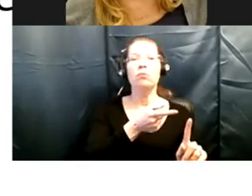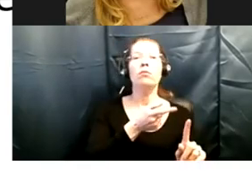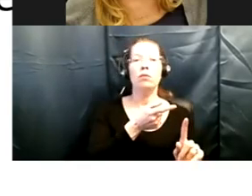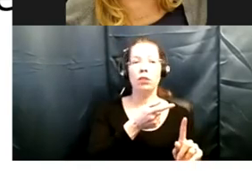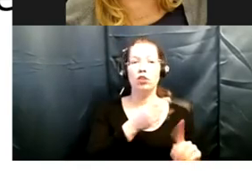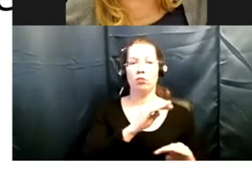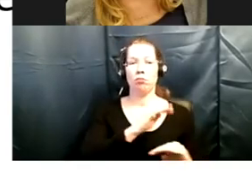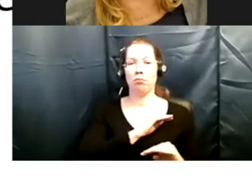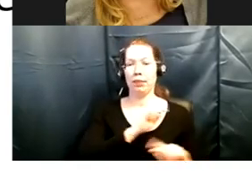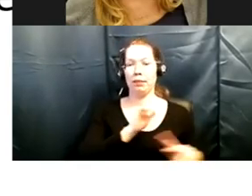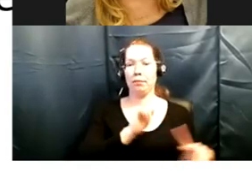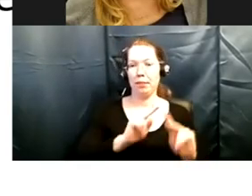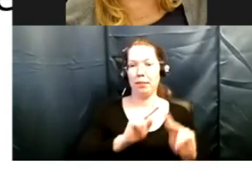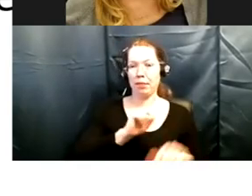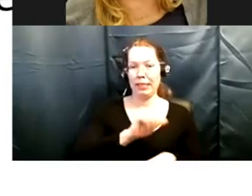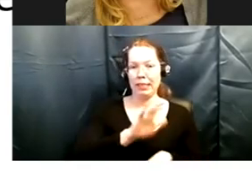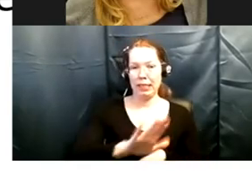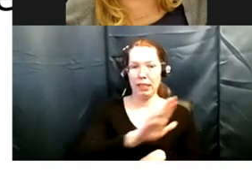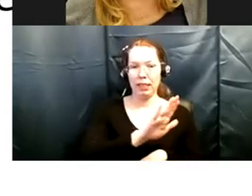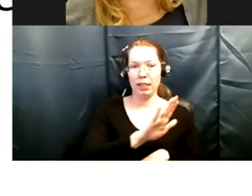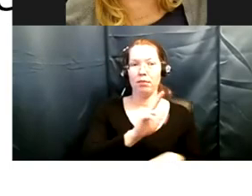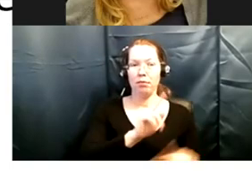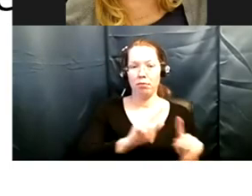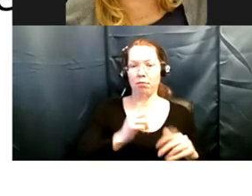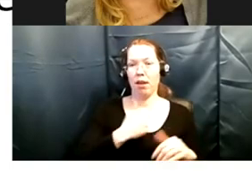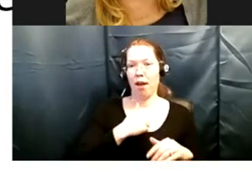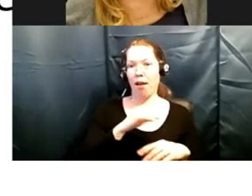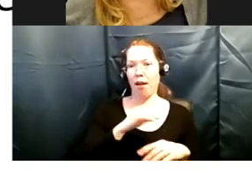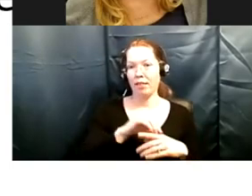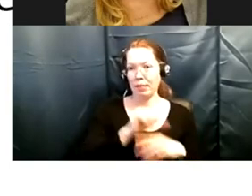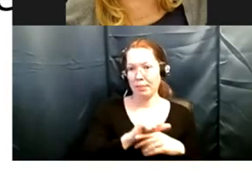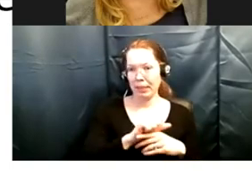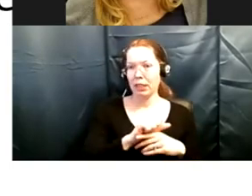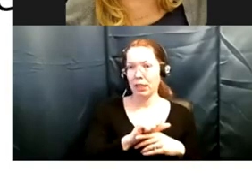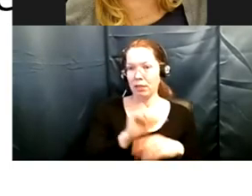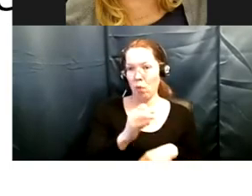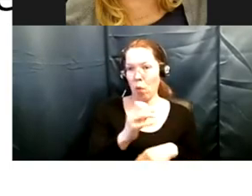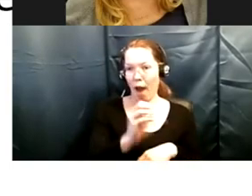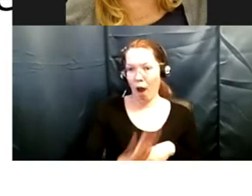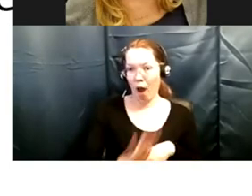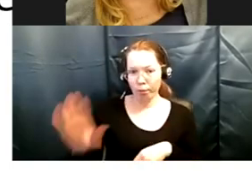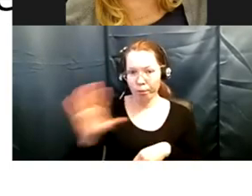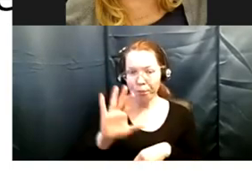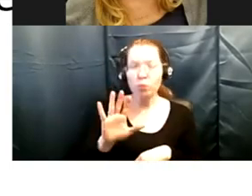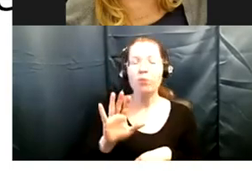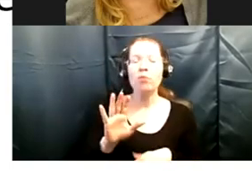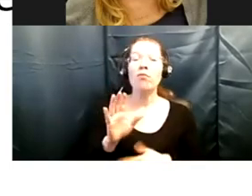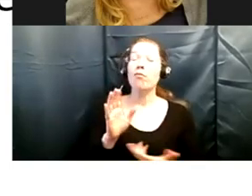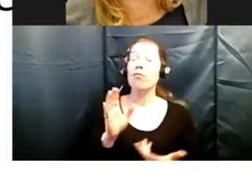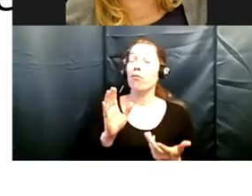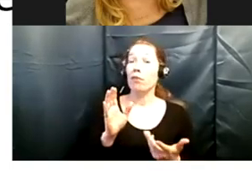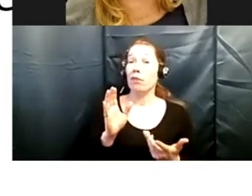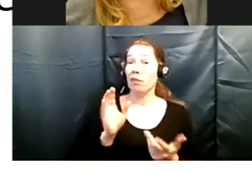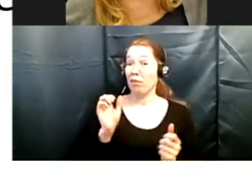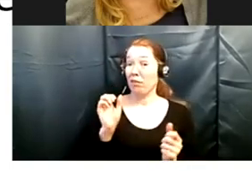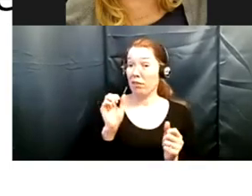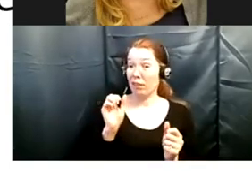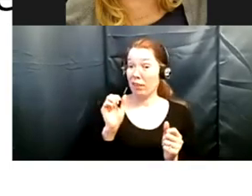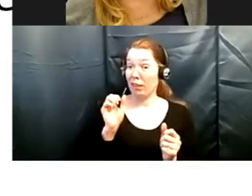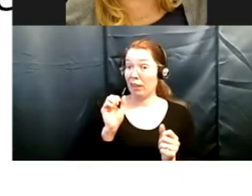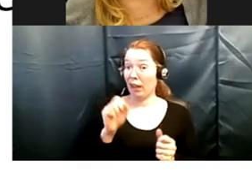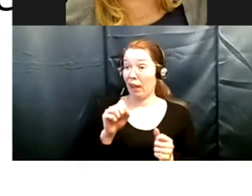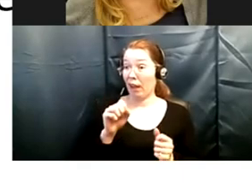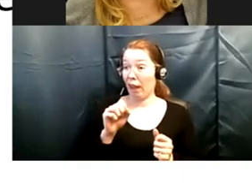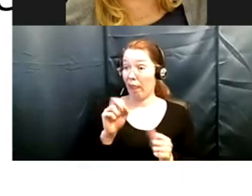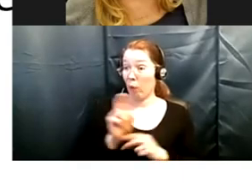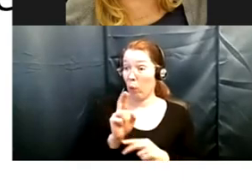people in Ohio with developmental disabilities. So it's really not so much could they use technology? It's